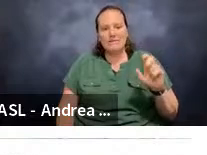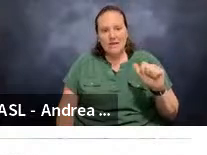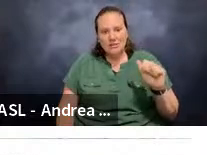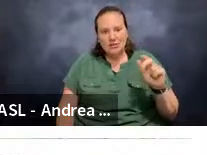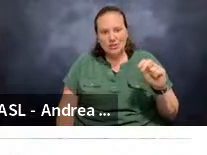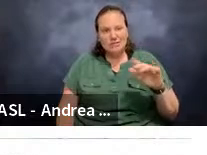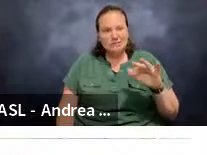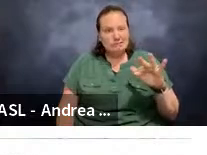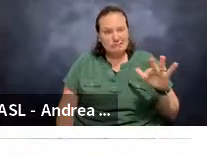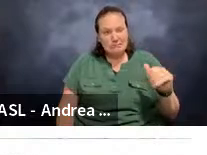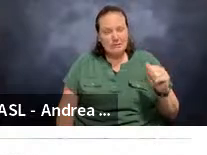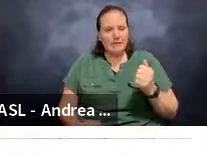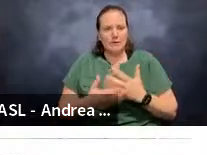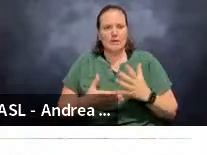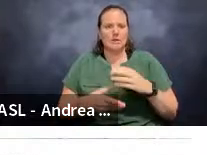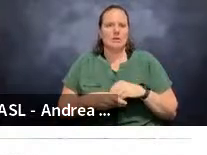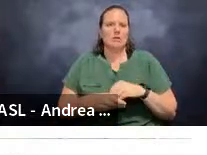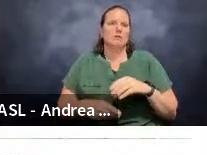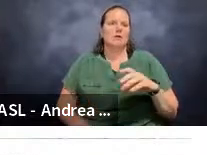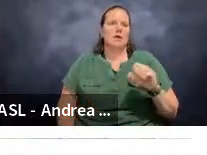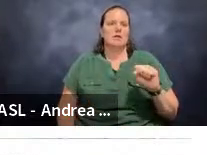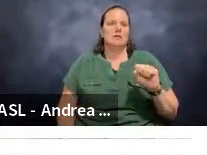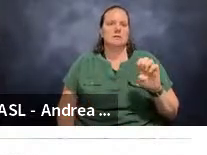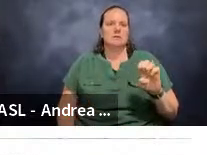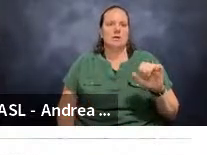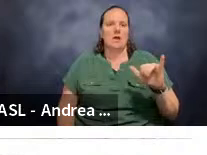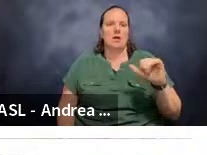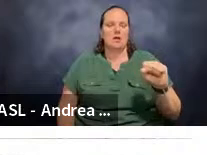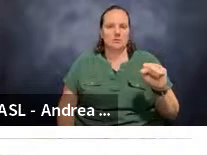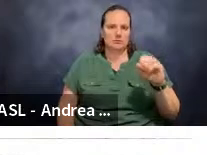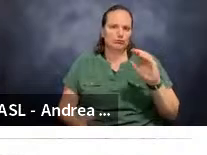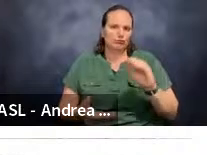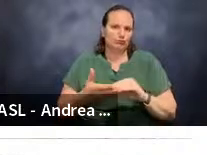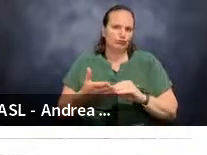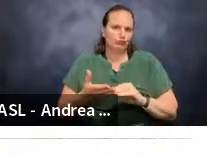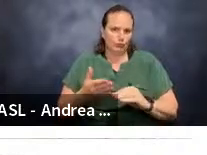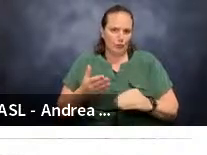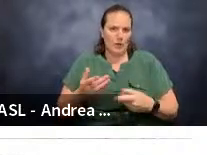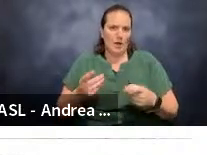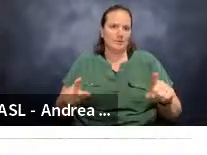be documented in the draft SEIS when it comes out.